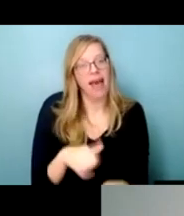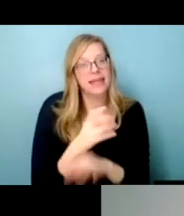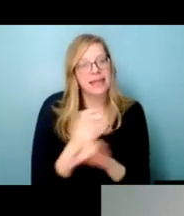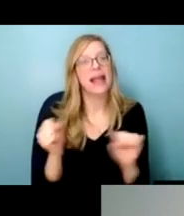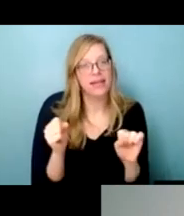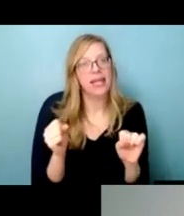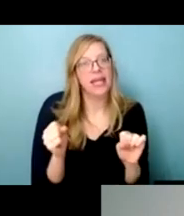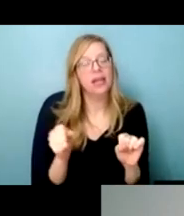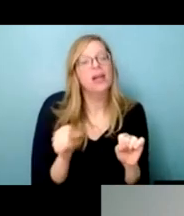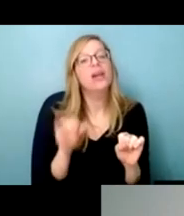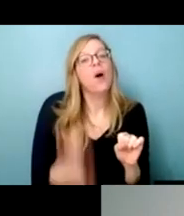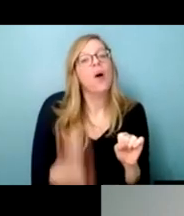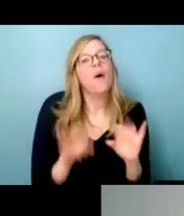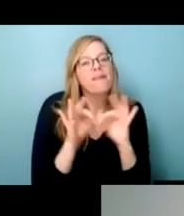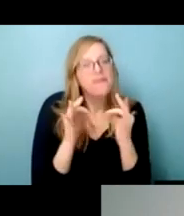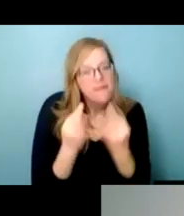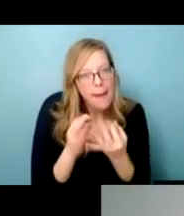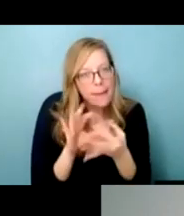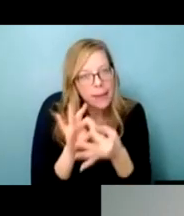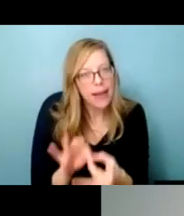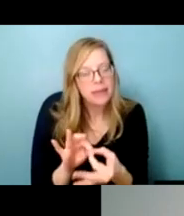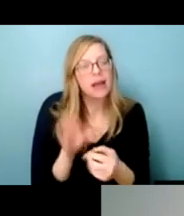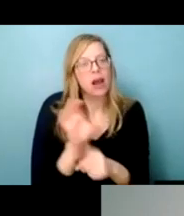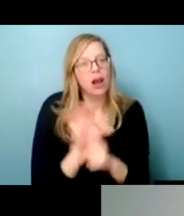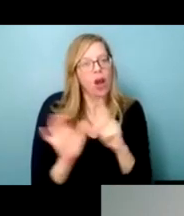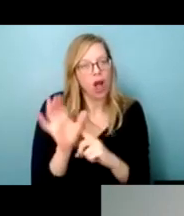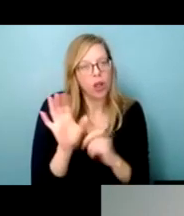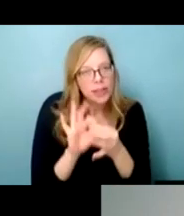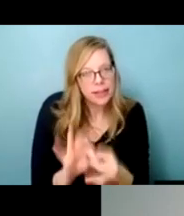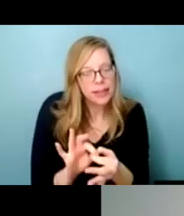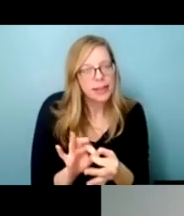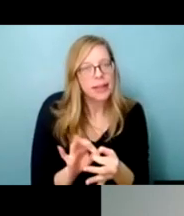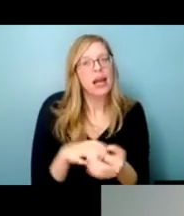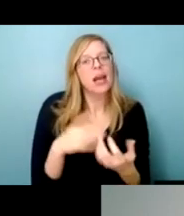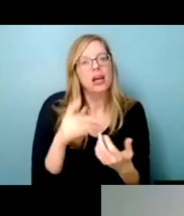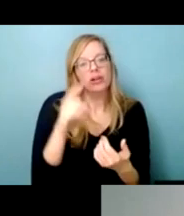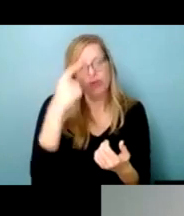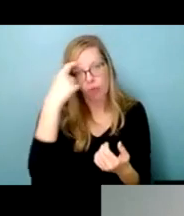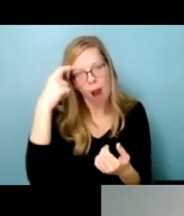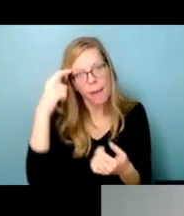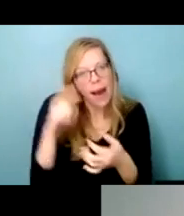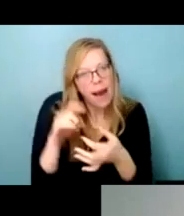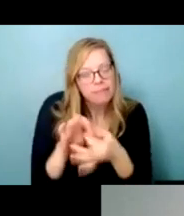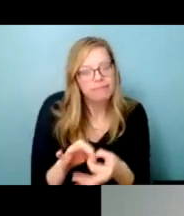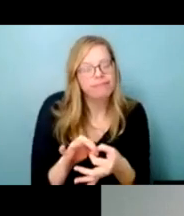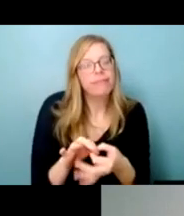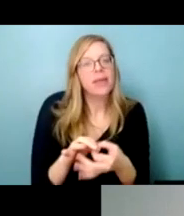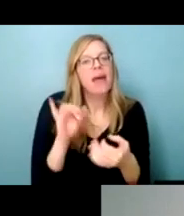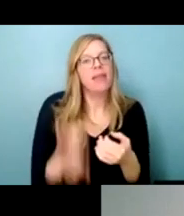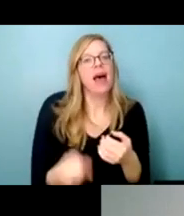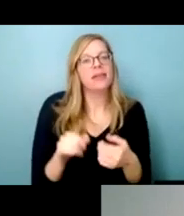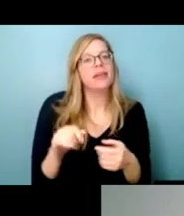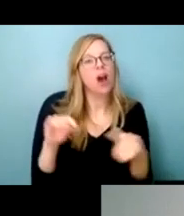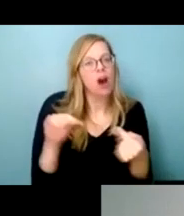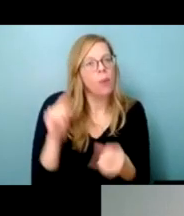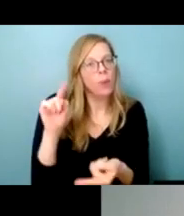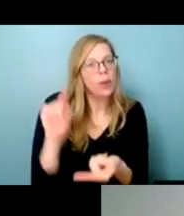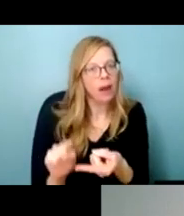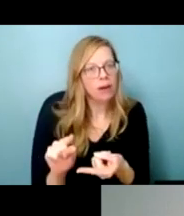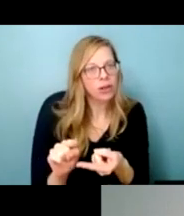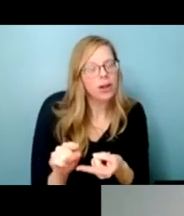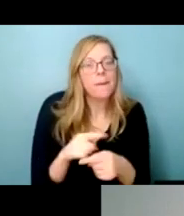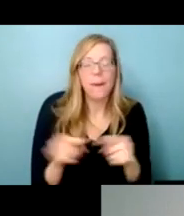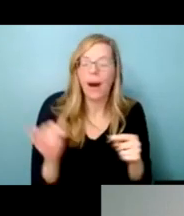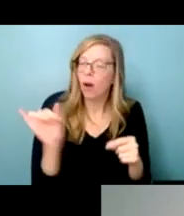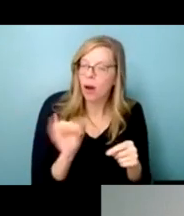it's family-based, it's culturally safe, it's trauma-informed, it's harm reduction-oriented, but it's also